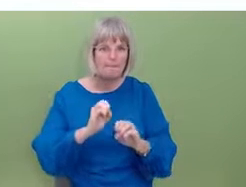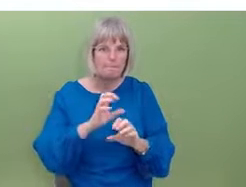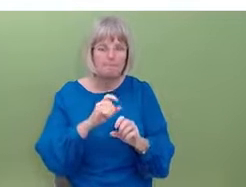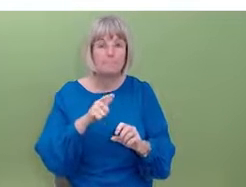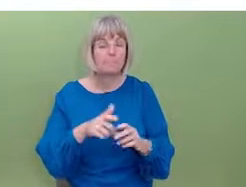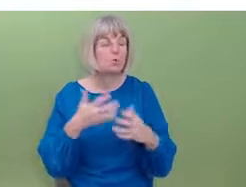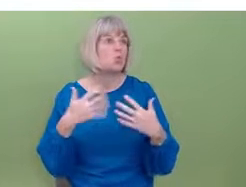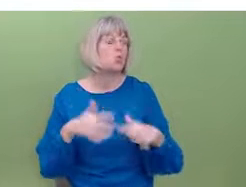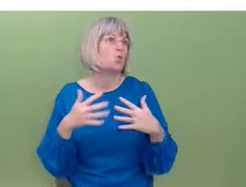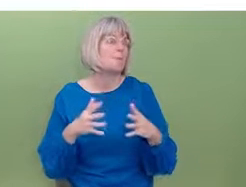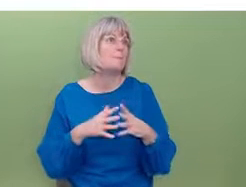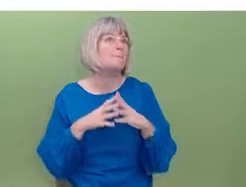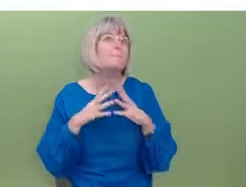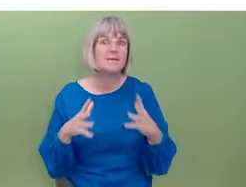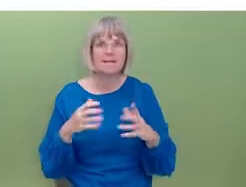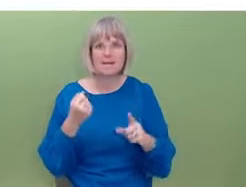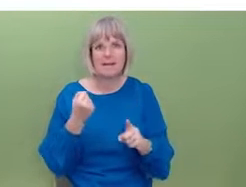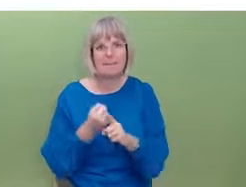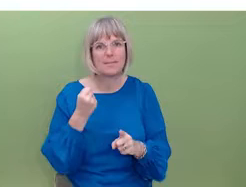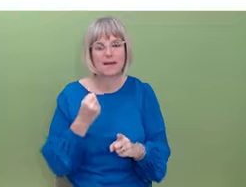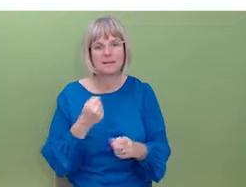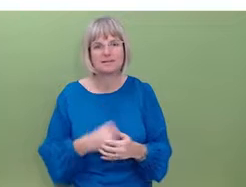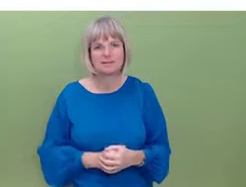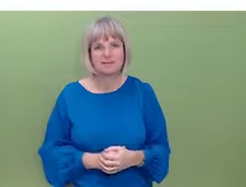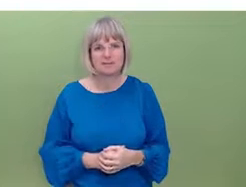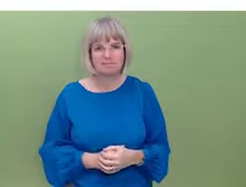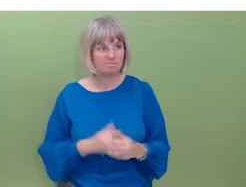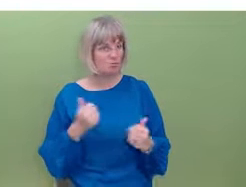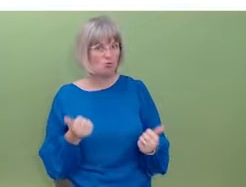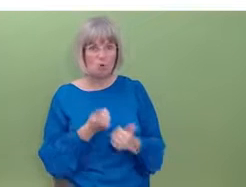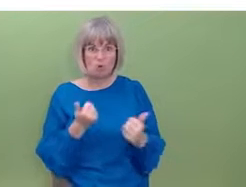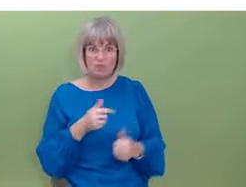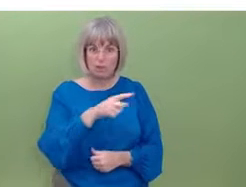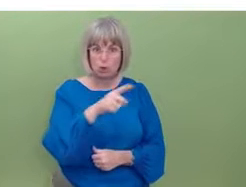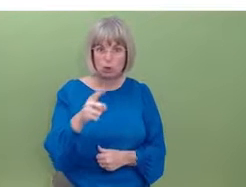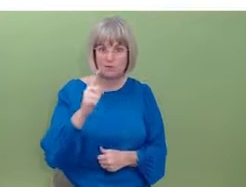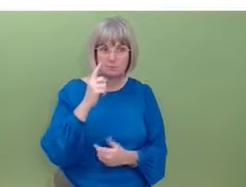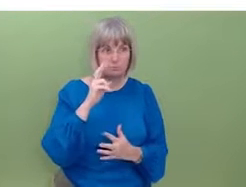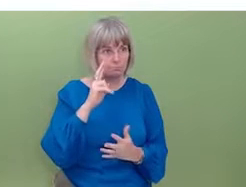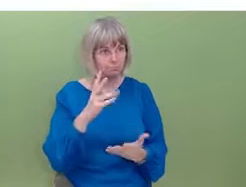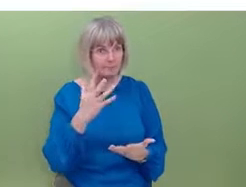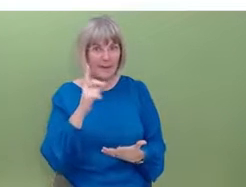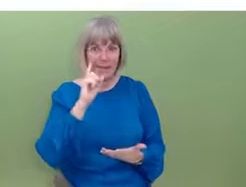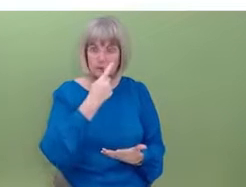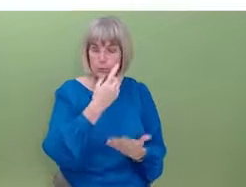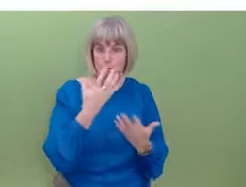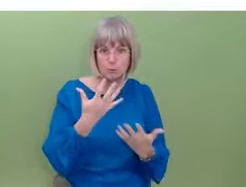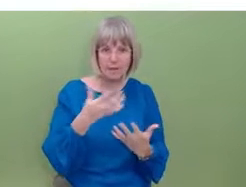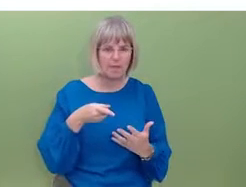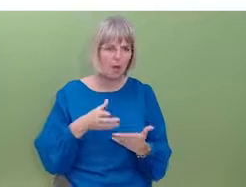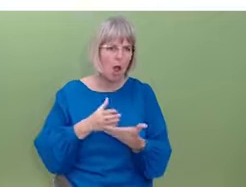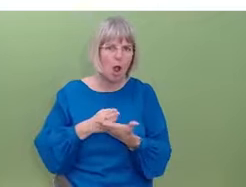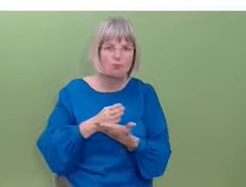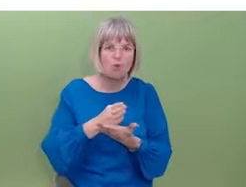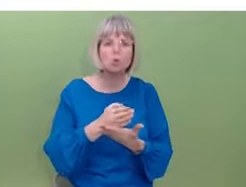impact. Already you've seen today that these approaches can and have made an impact in the pandemic. So